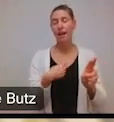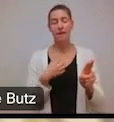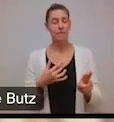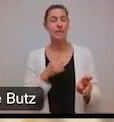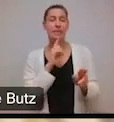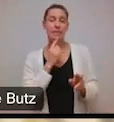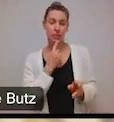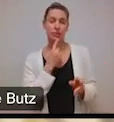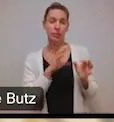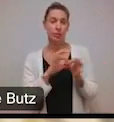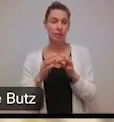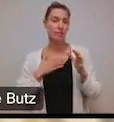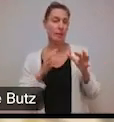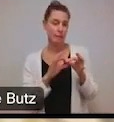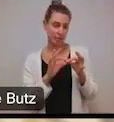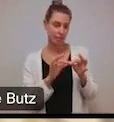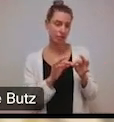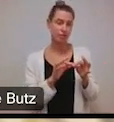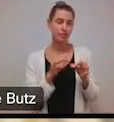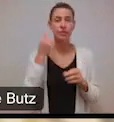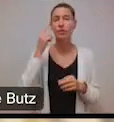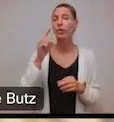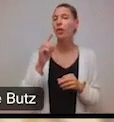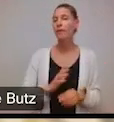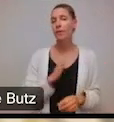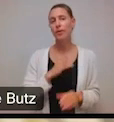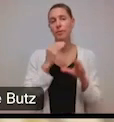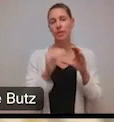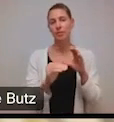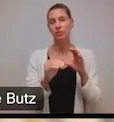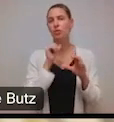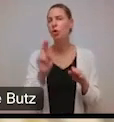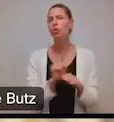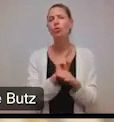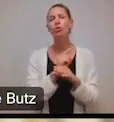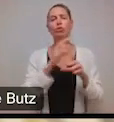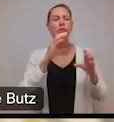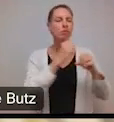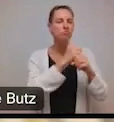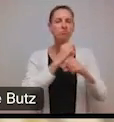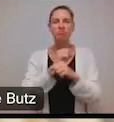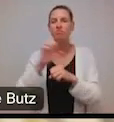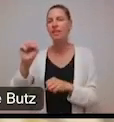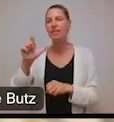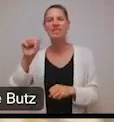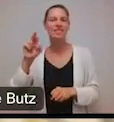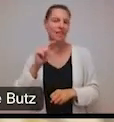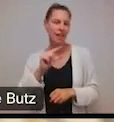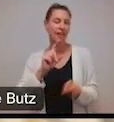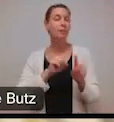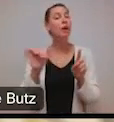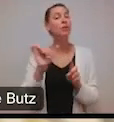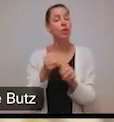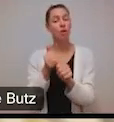in formal emails, like I said before, you should avoid abbreviations and slang terms, but you should also avoid